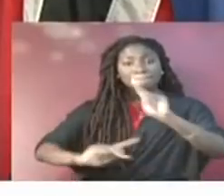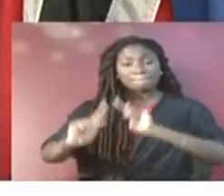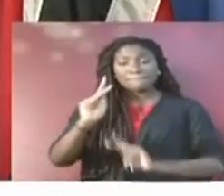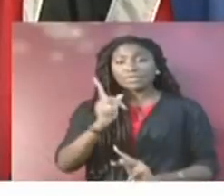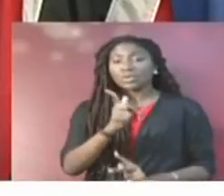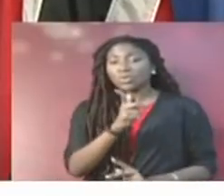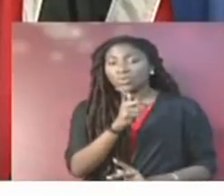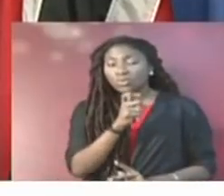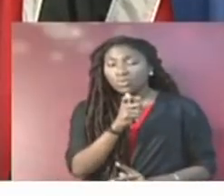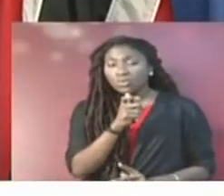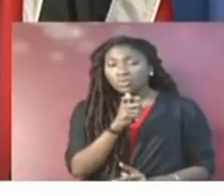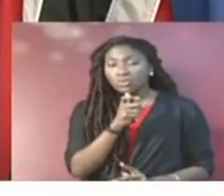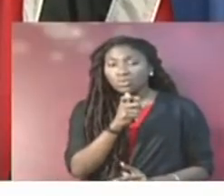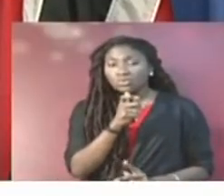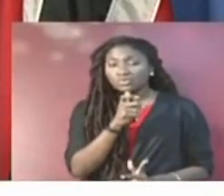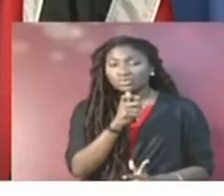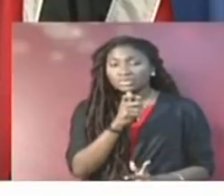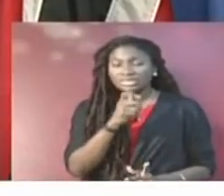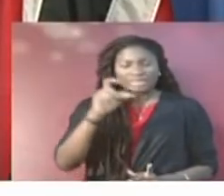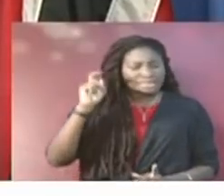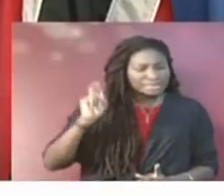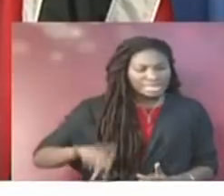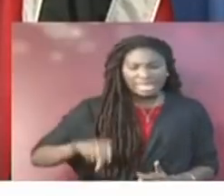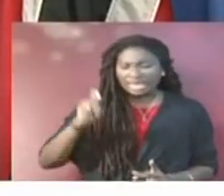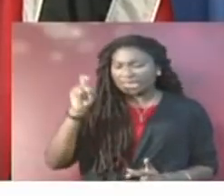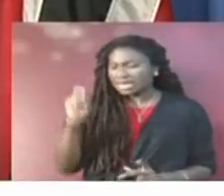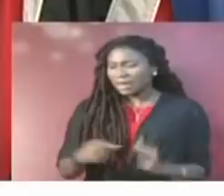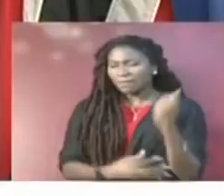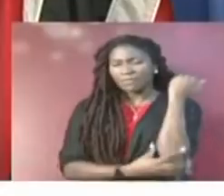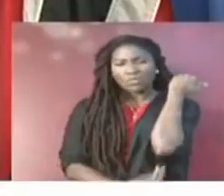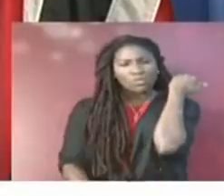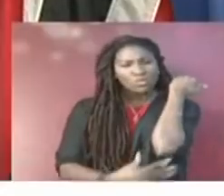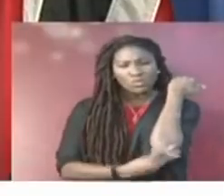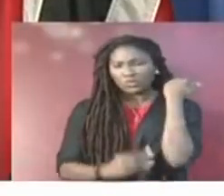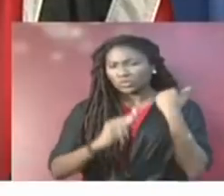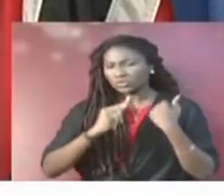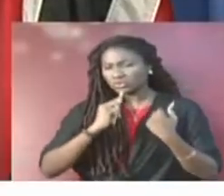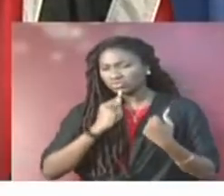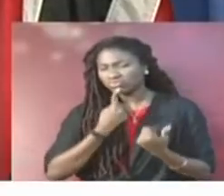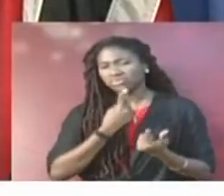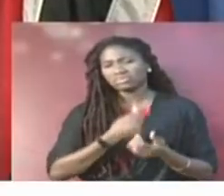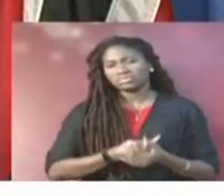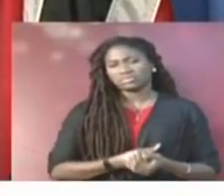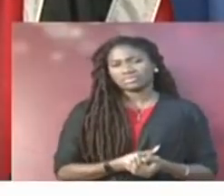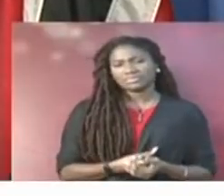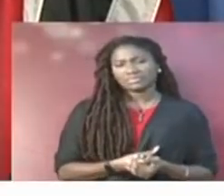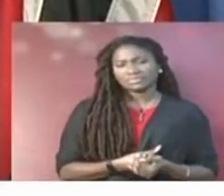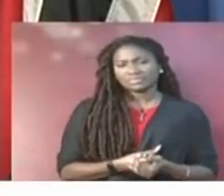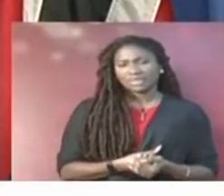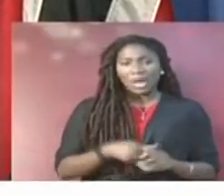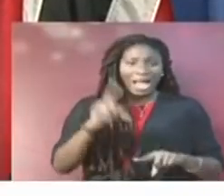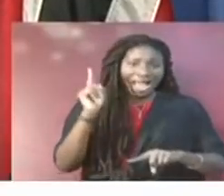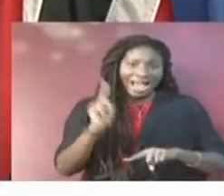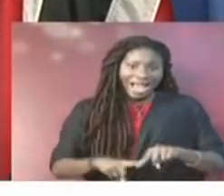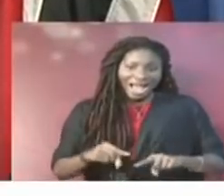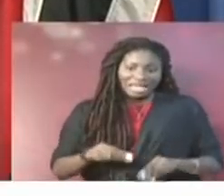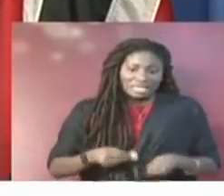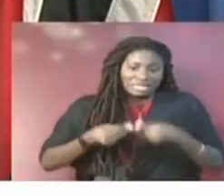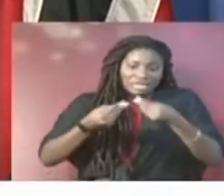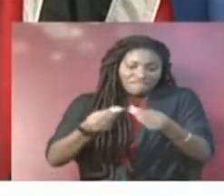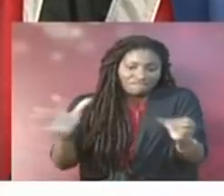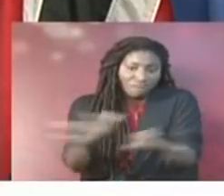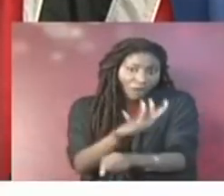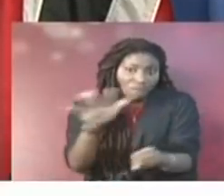are in greatest need. We are not in a position to replace what has been lost